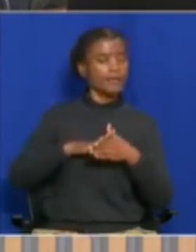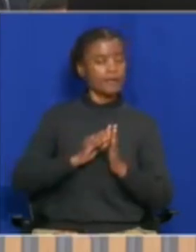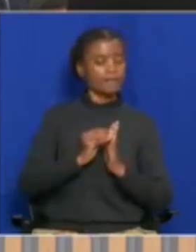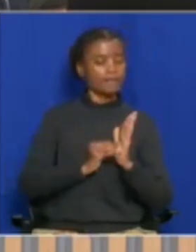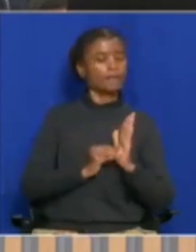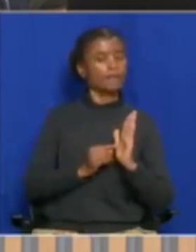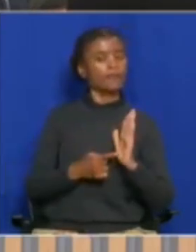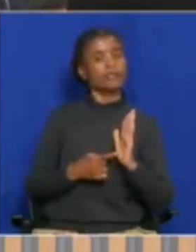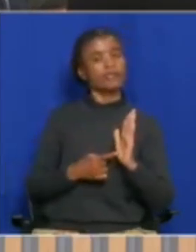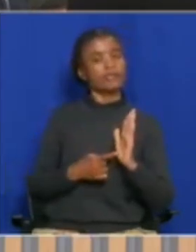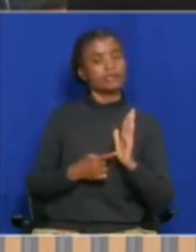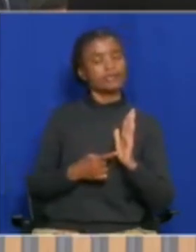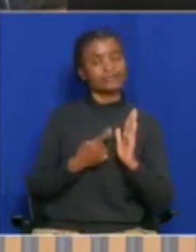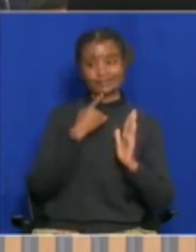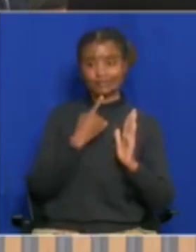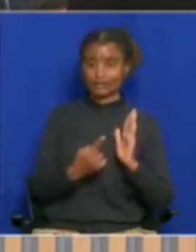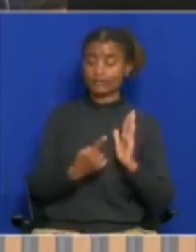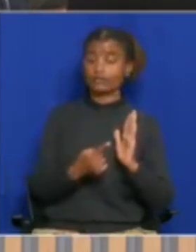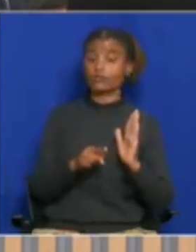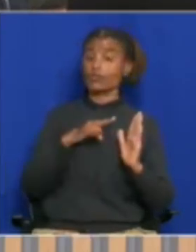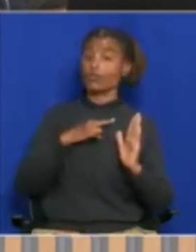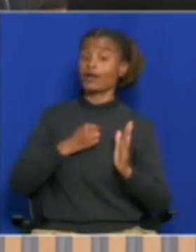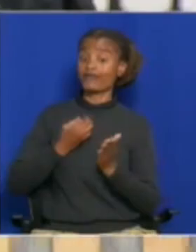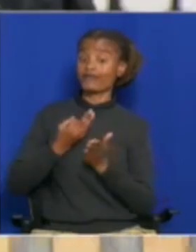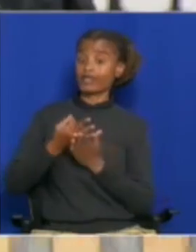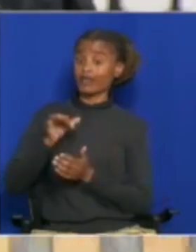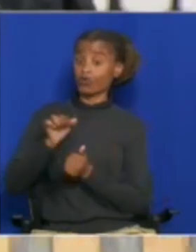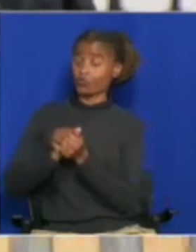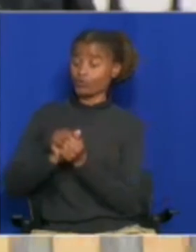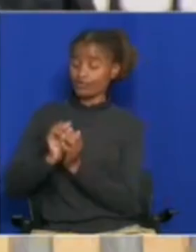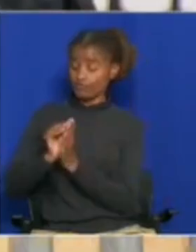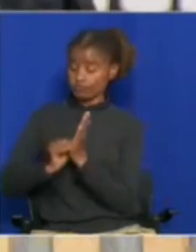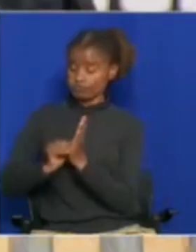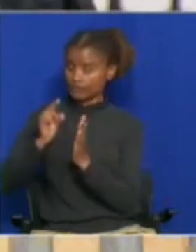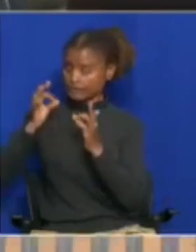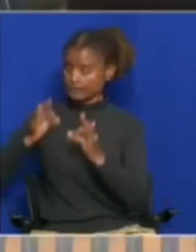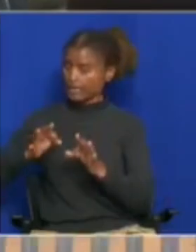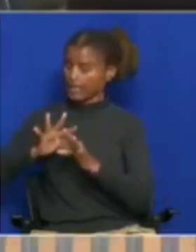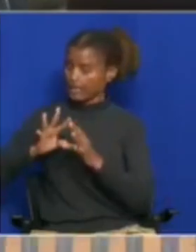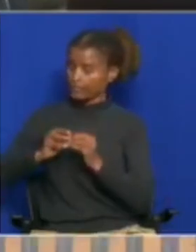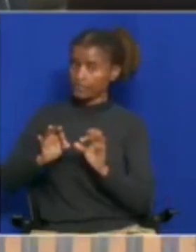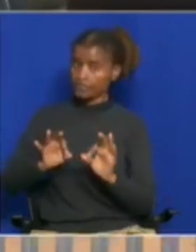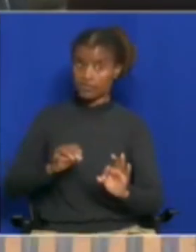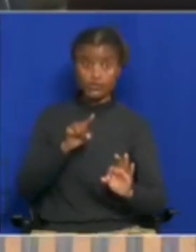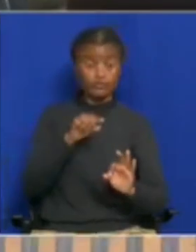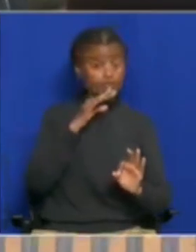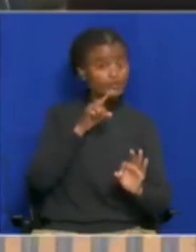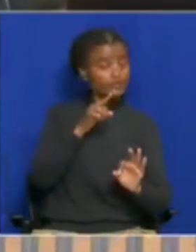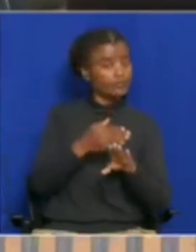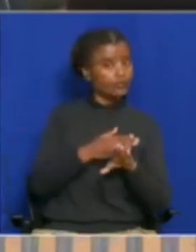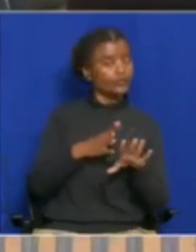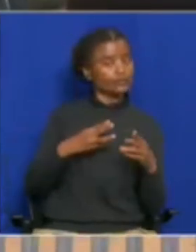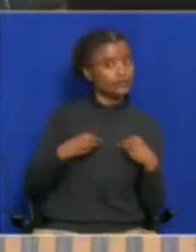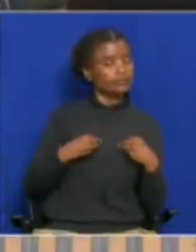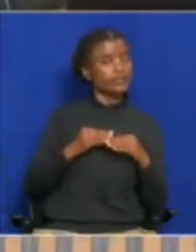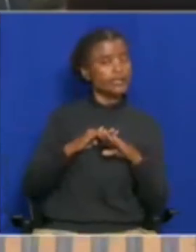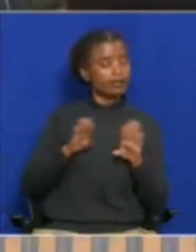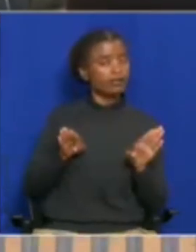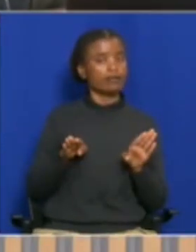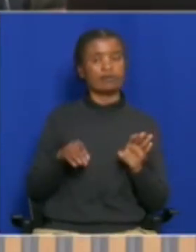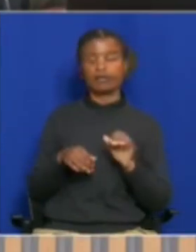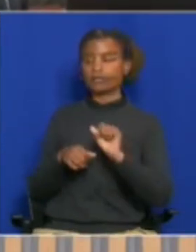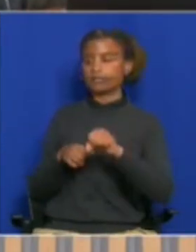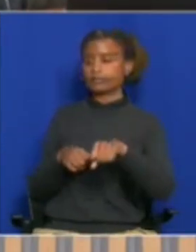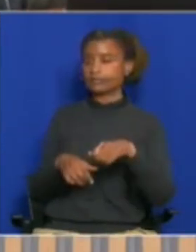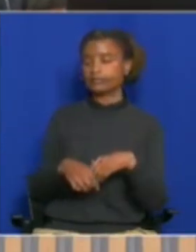supports the factual conclusion. Correct. You've accepted that there was none. Yes. Do you then